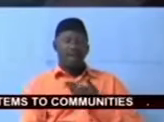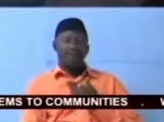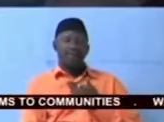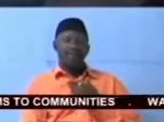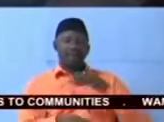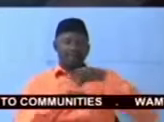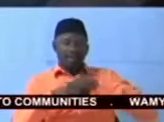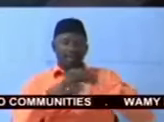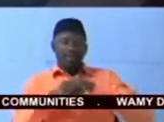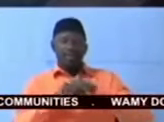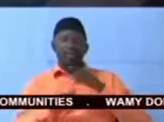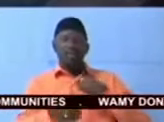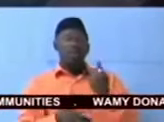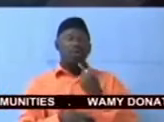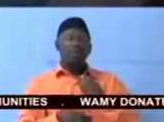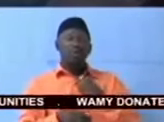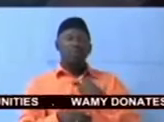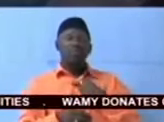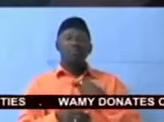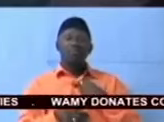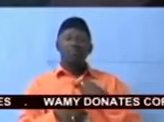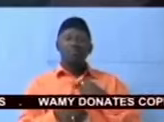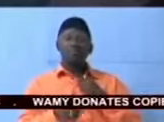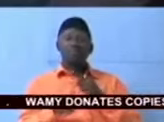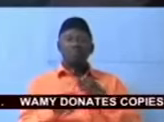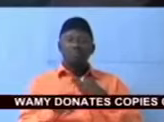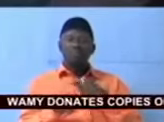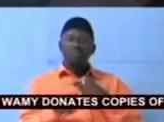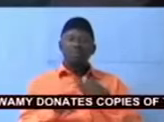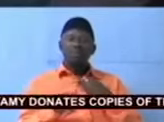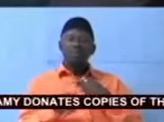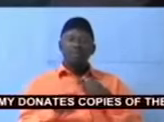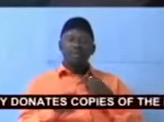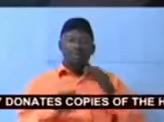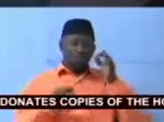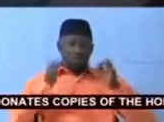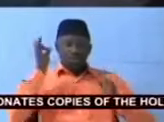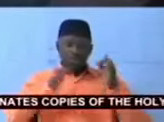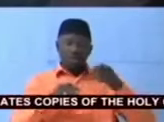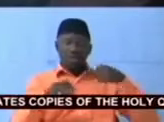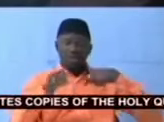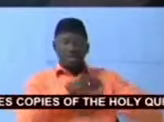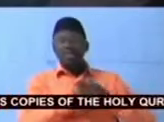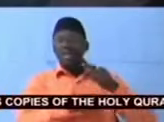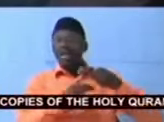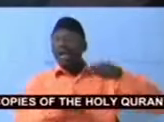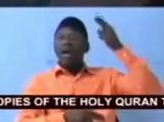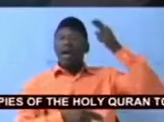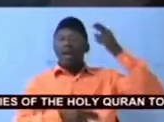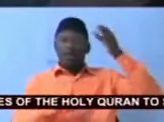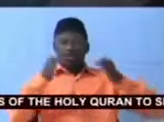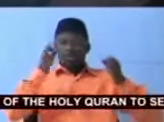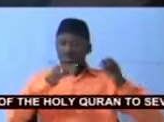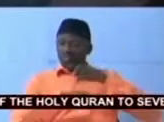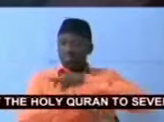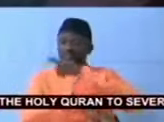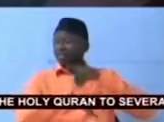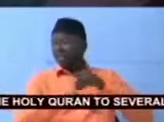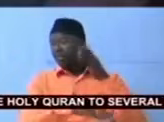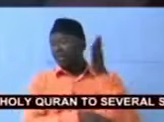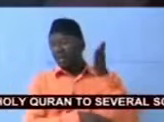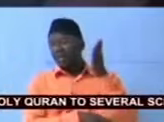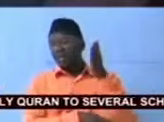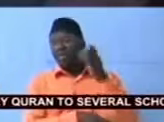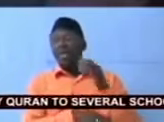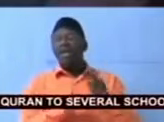that can only be dealt by a high court judge. Yeah, bu fekke nak am nga fa lay bo xamni ni court bu ko gënoé rek moko mëna atté. For example, if it's a